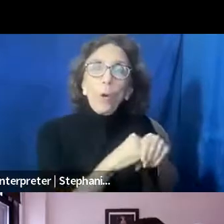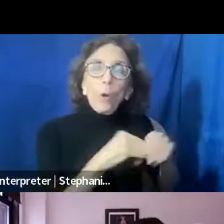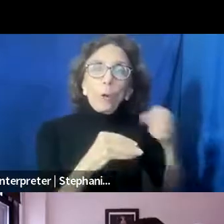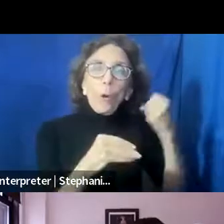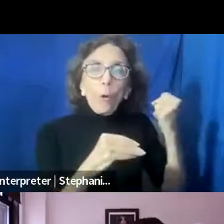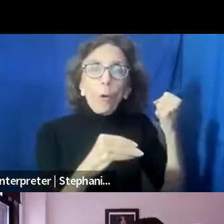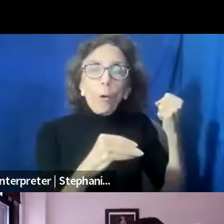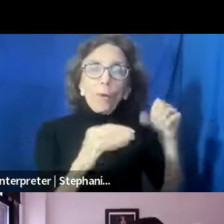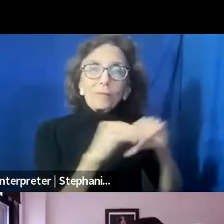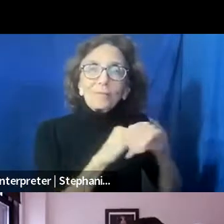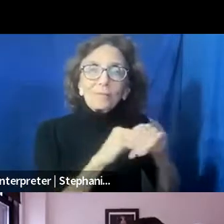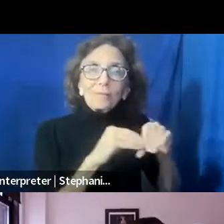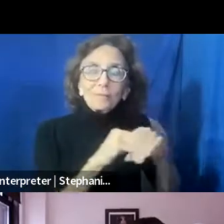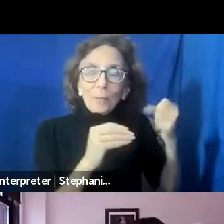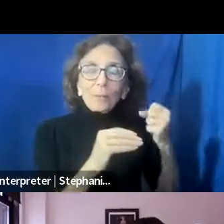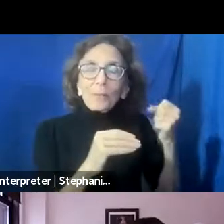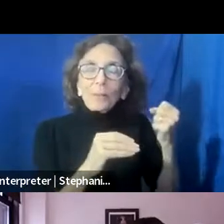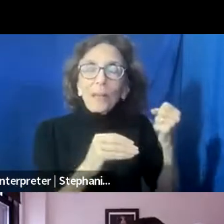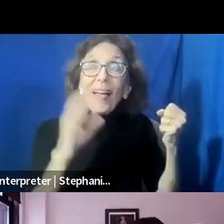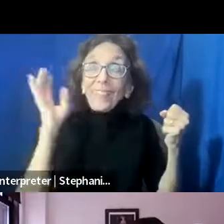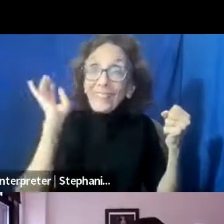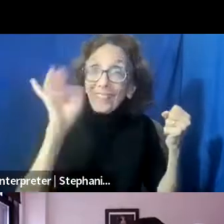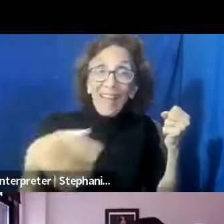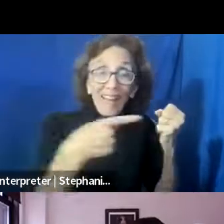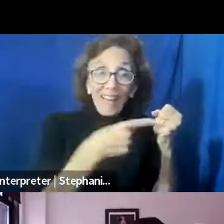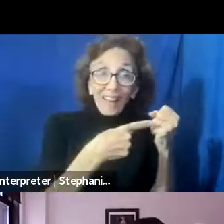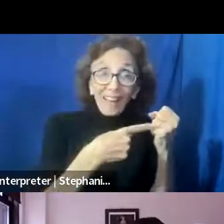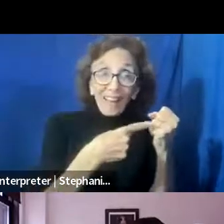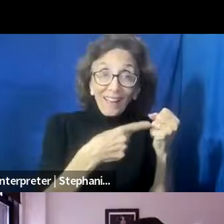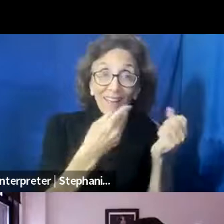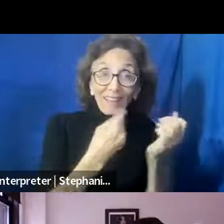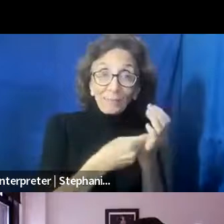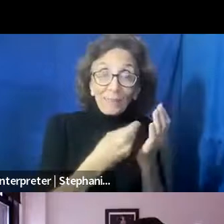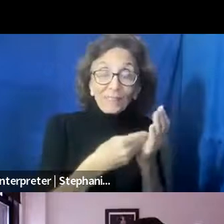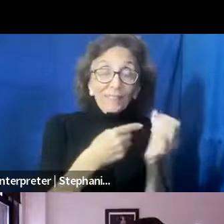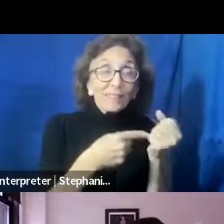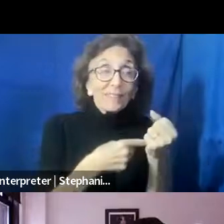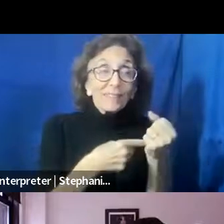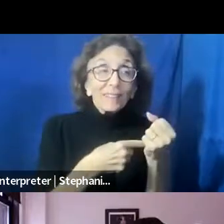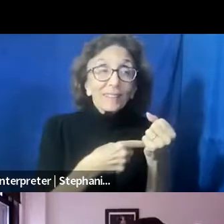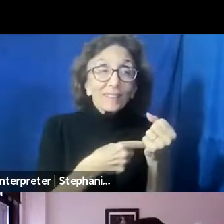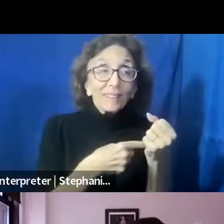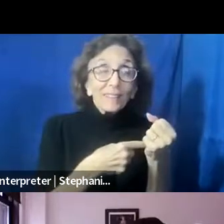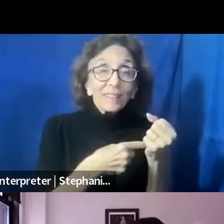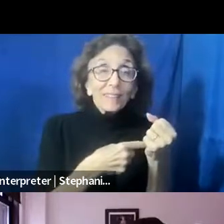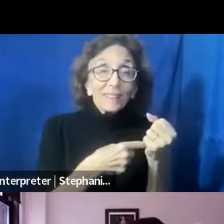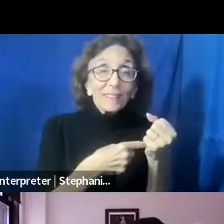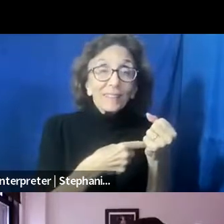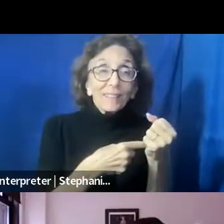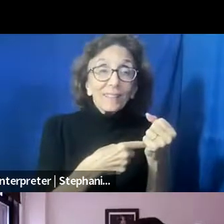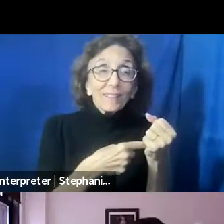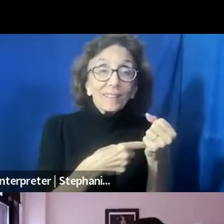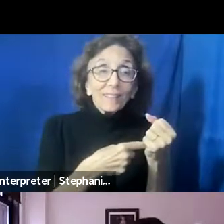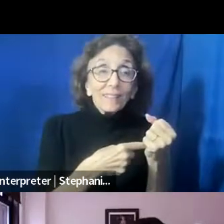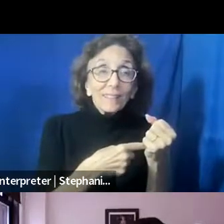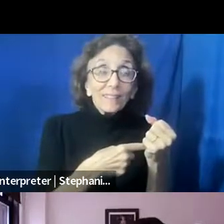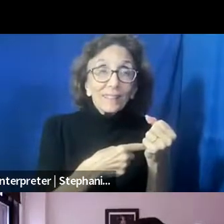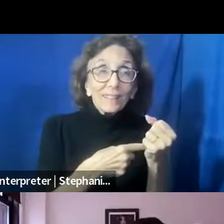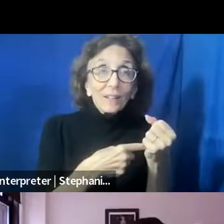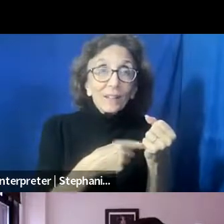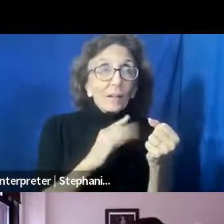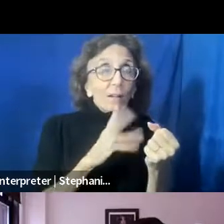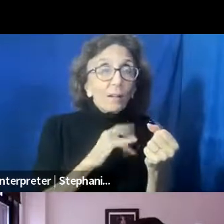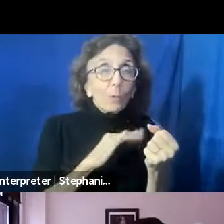and that provided not only you know, a great sort of to have a cash